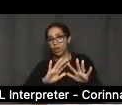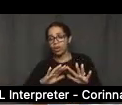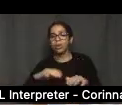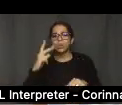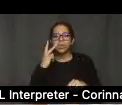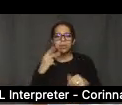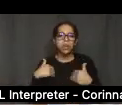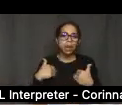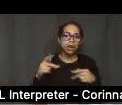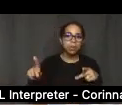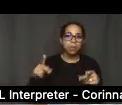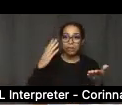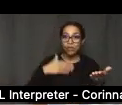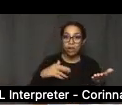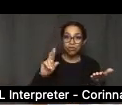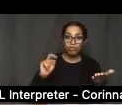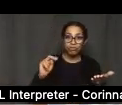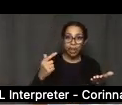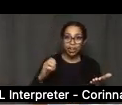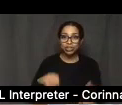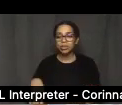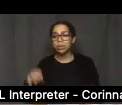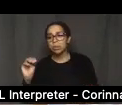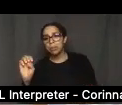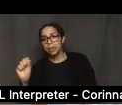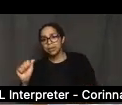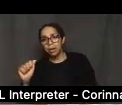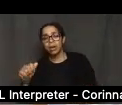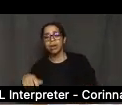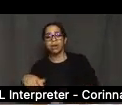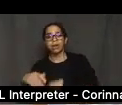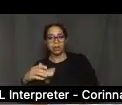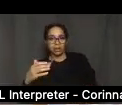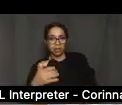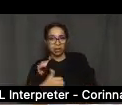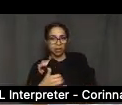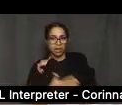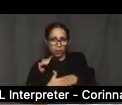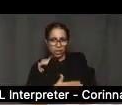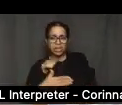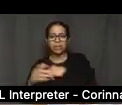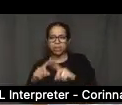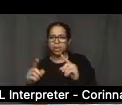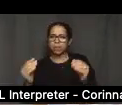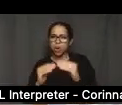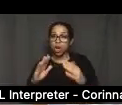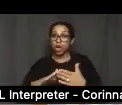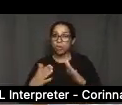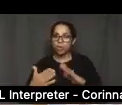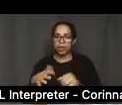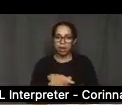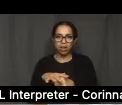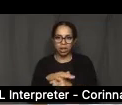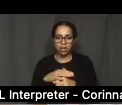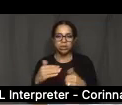younger people potentially in Mesa County. But yes, it's usually some of the more urban areas where there's younger people, but that